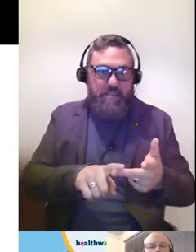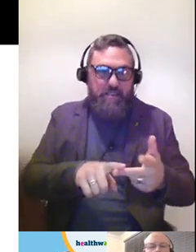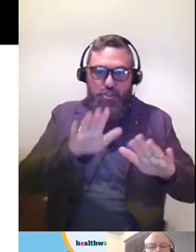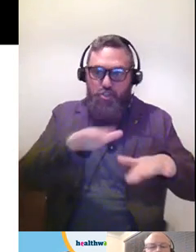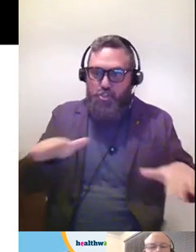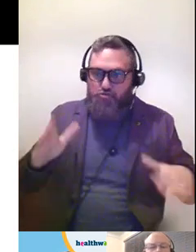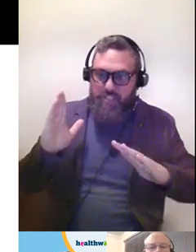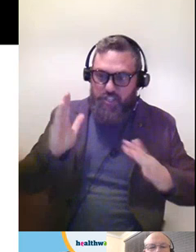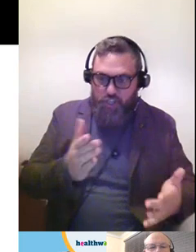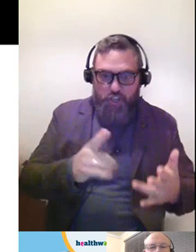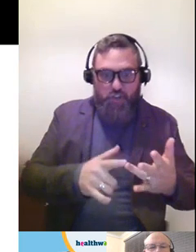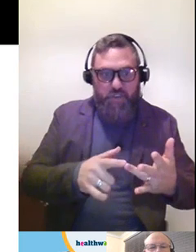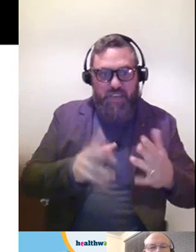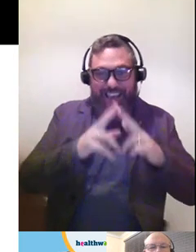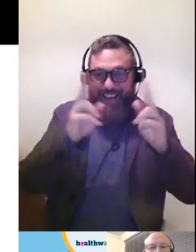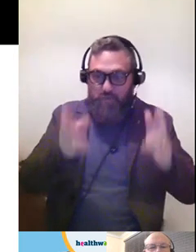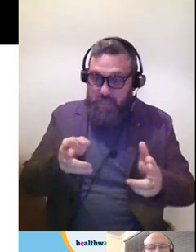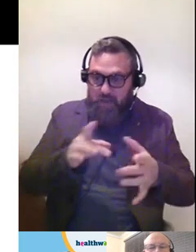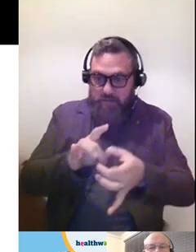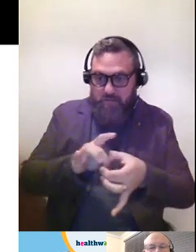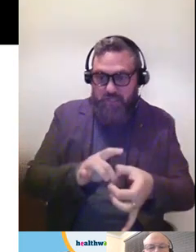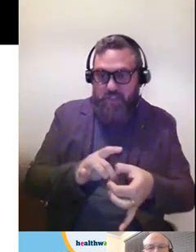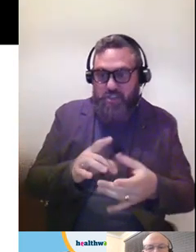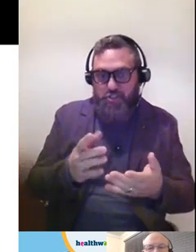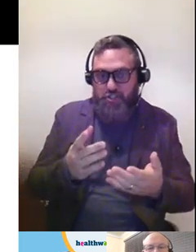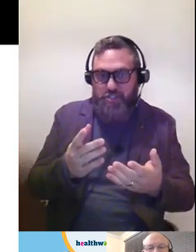children's services, housing associations,